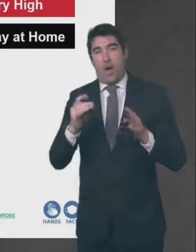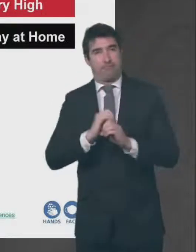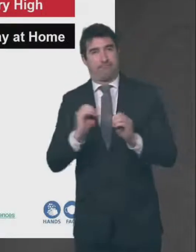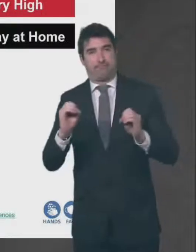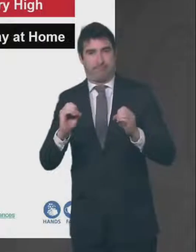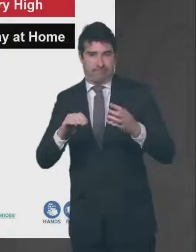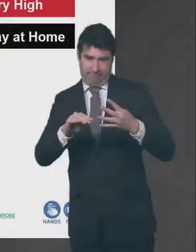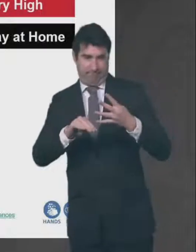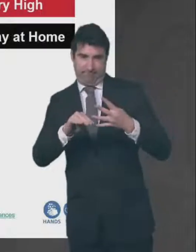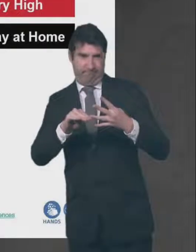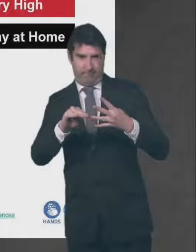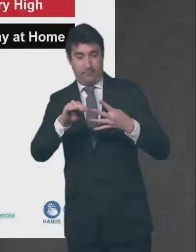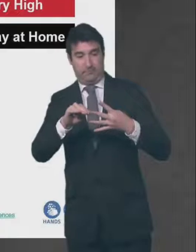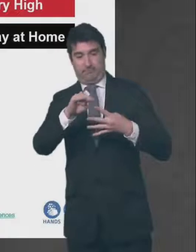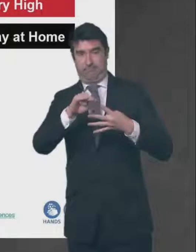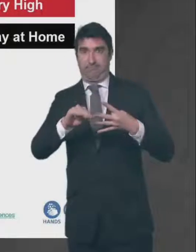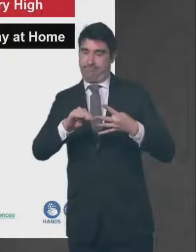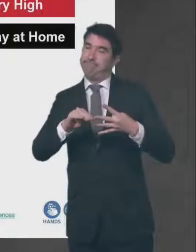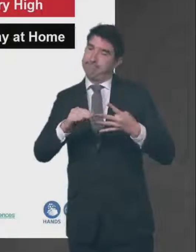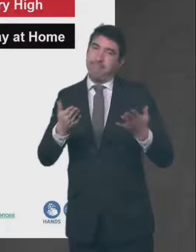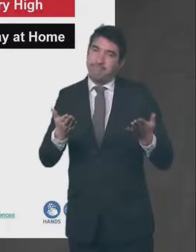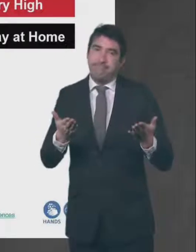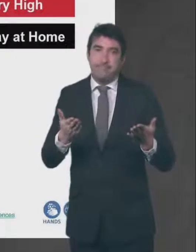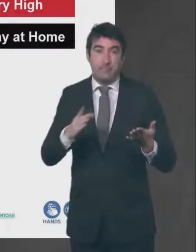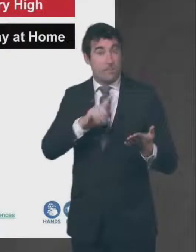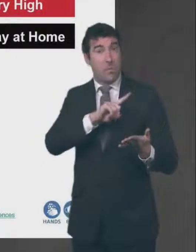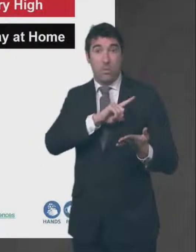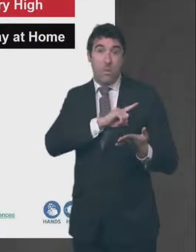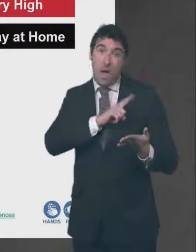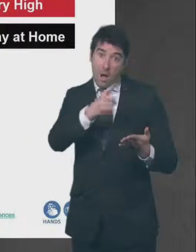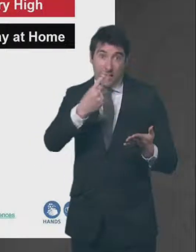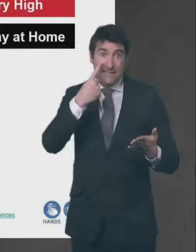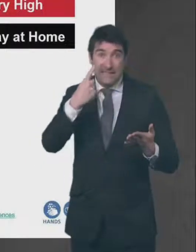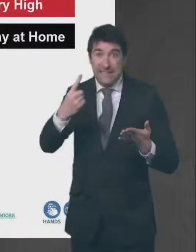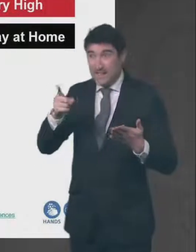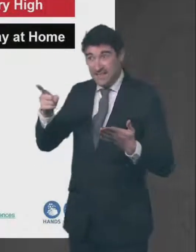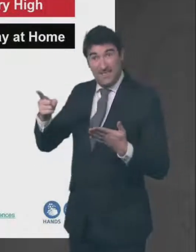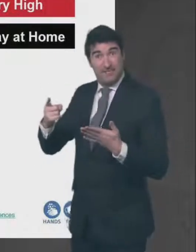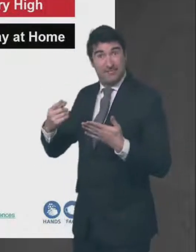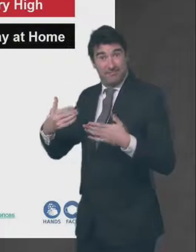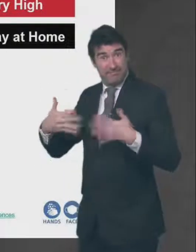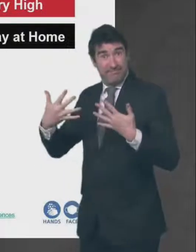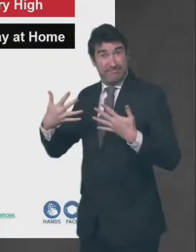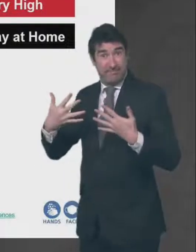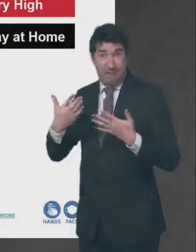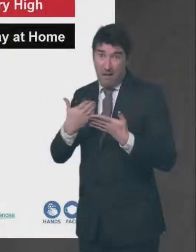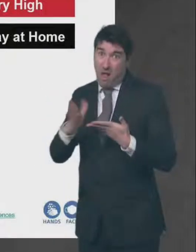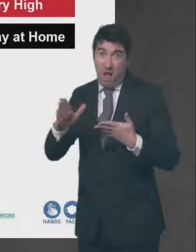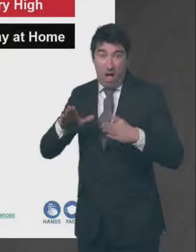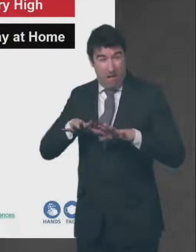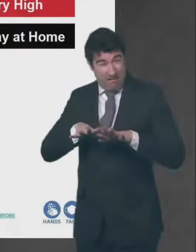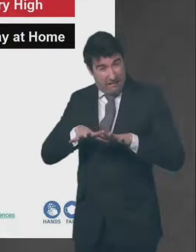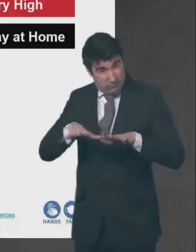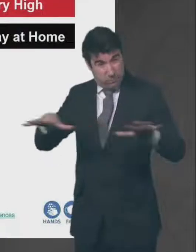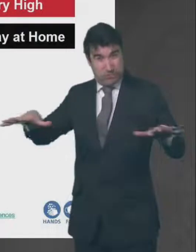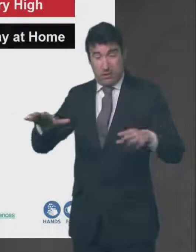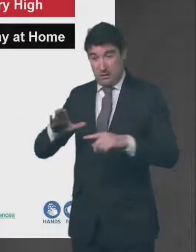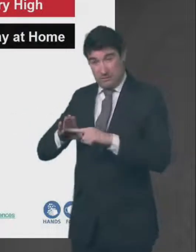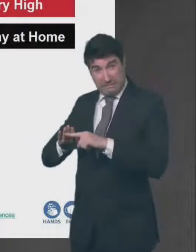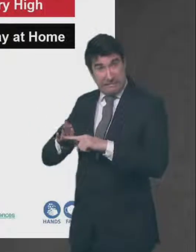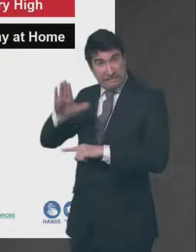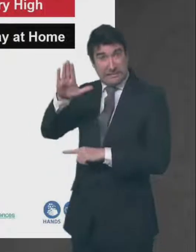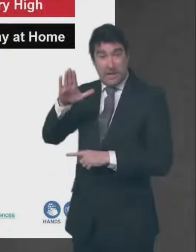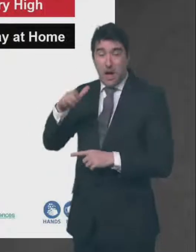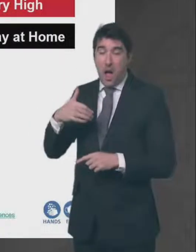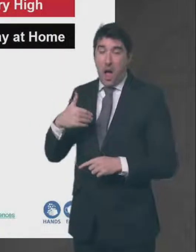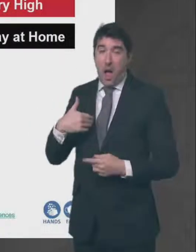unfortunately, it is. If you can see Merseyside there, pretty grim and surrounded by picture tier 4. at the moment. Everyone is going to go